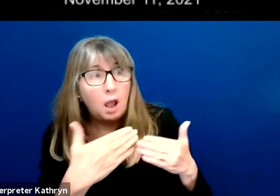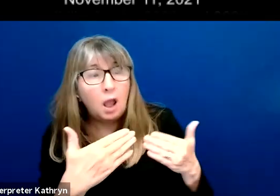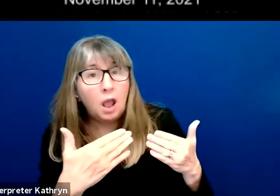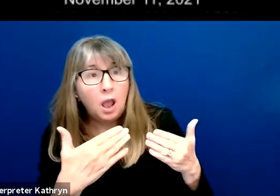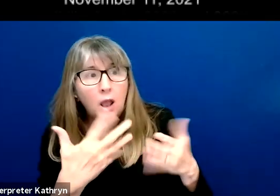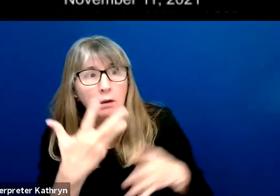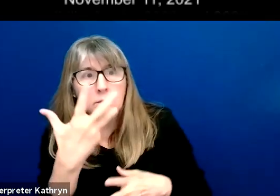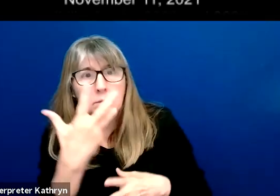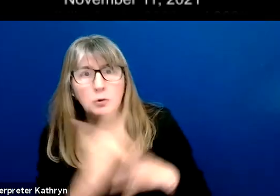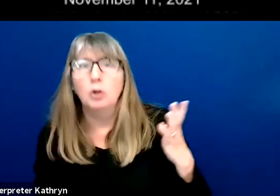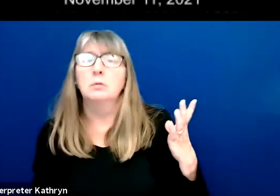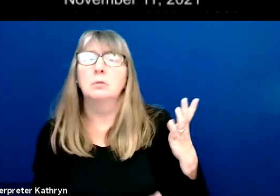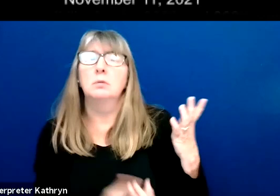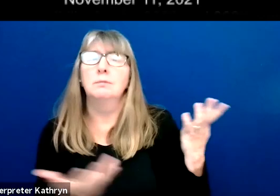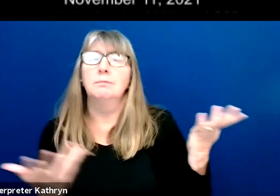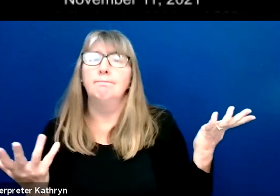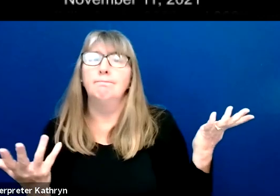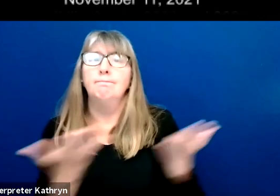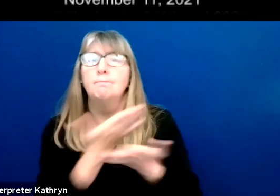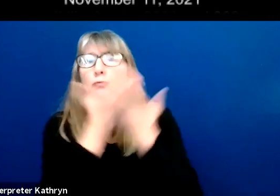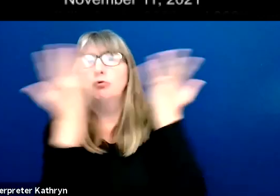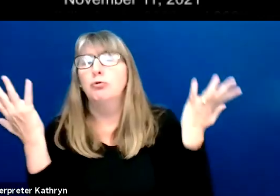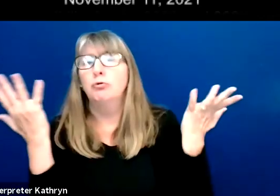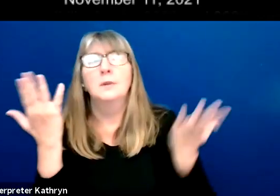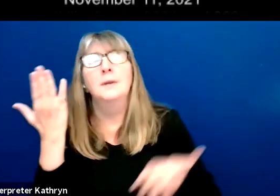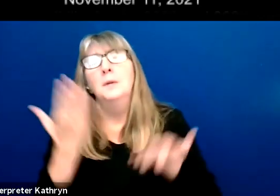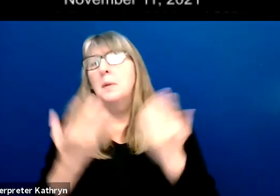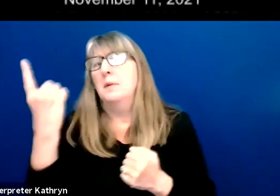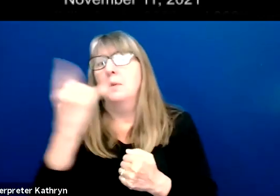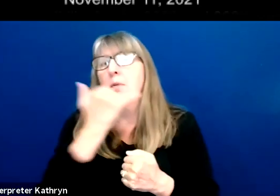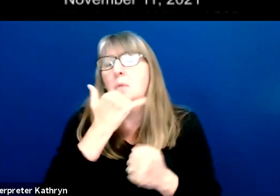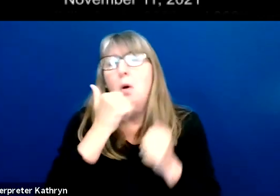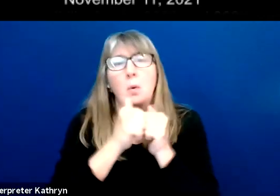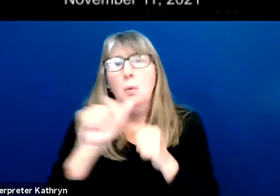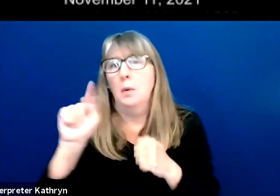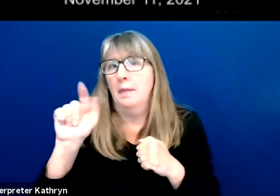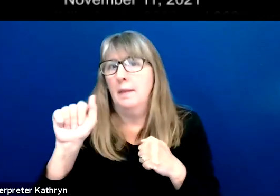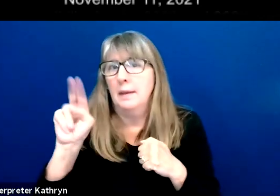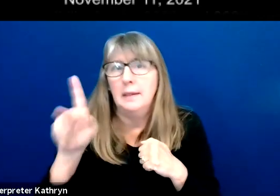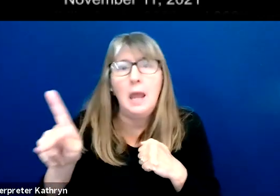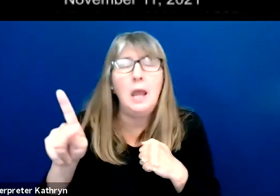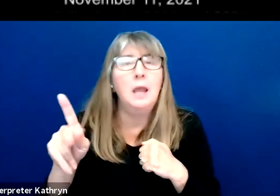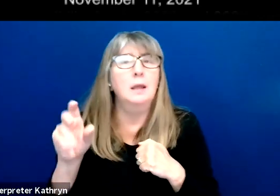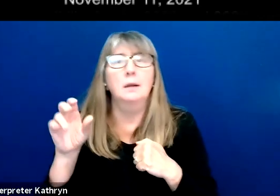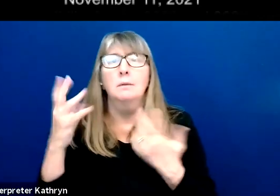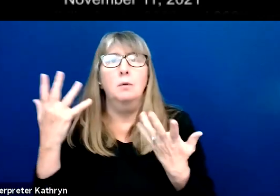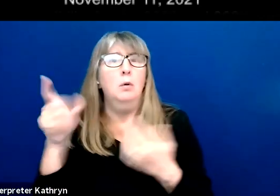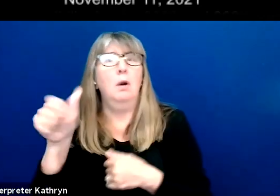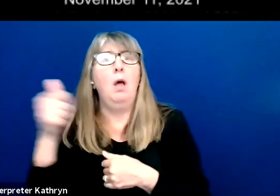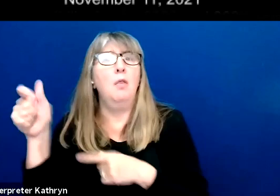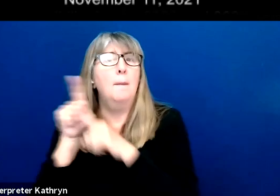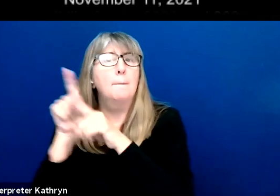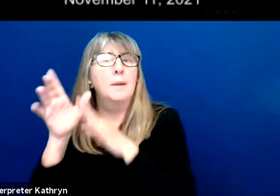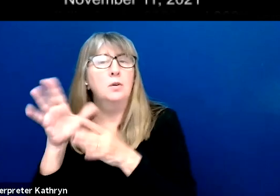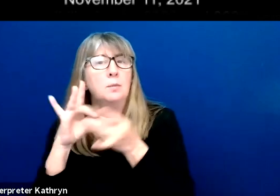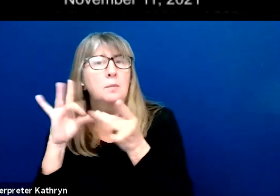Probably what happened was something went wrong with the tanks, and as one of my mentors put it, we know where its center